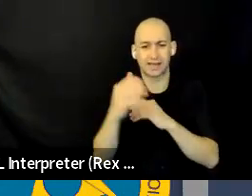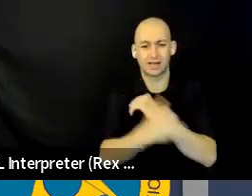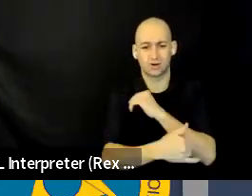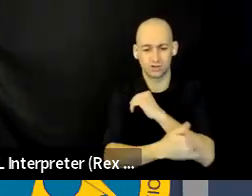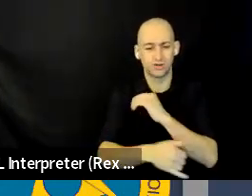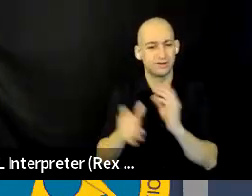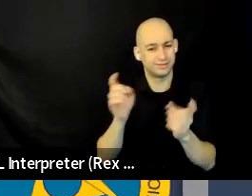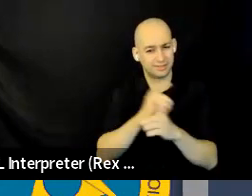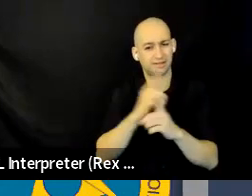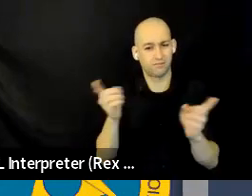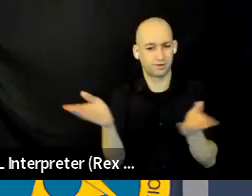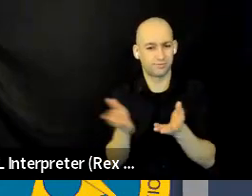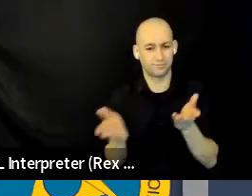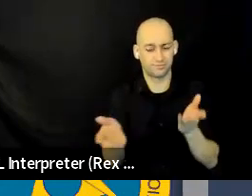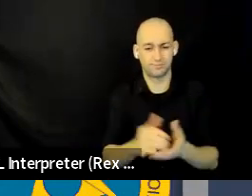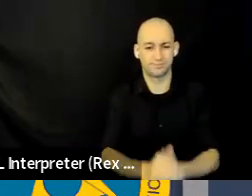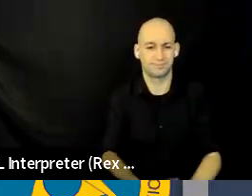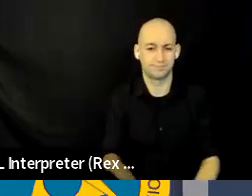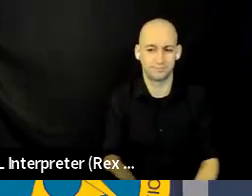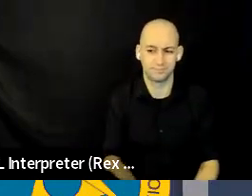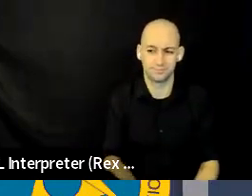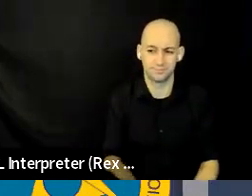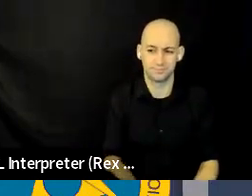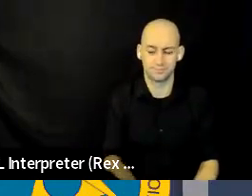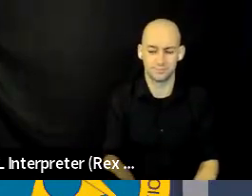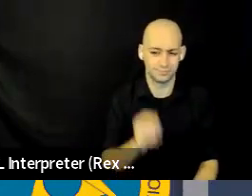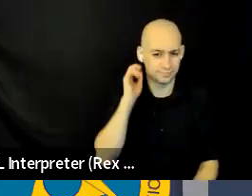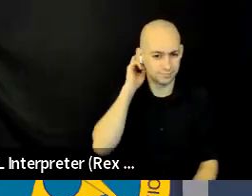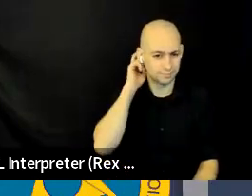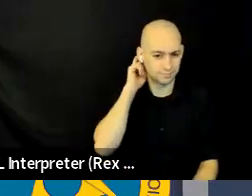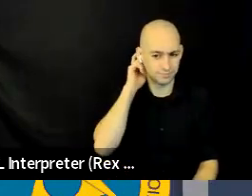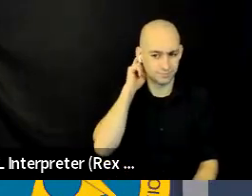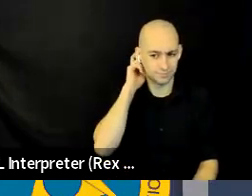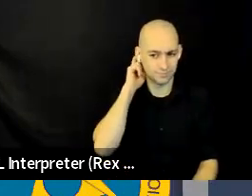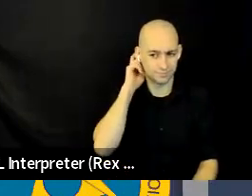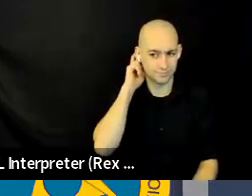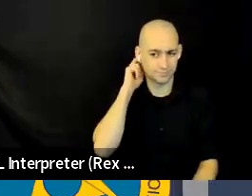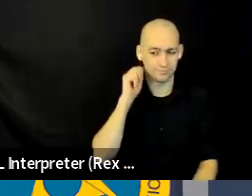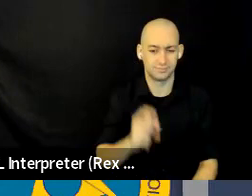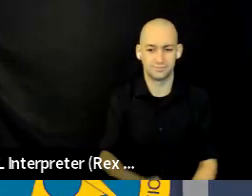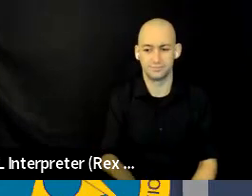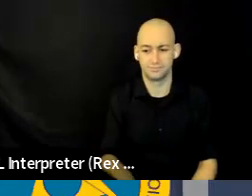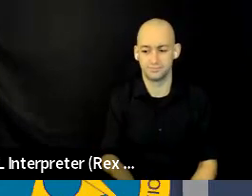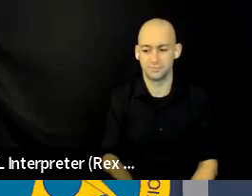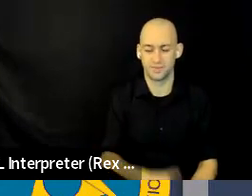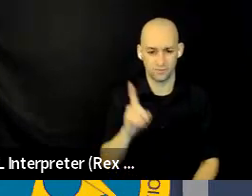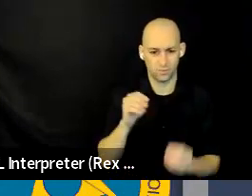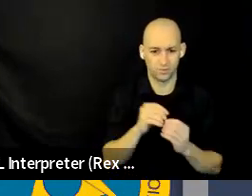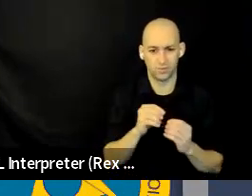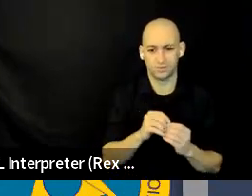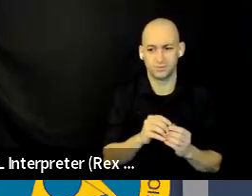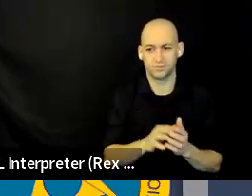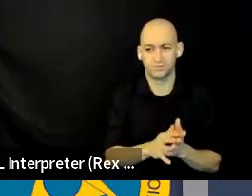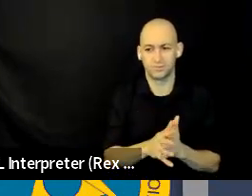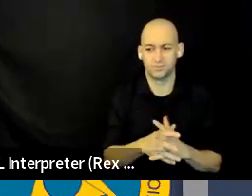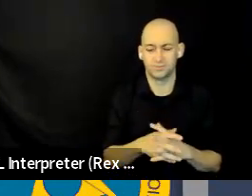And that concludes all. Oh, geez. Oh, Thank you. Pardon? We do have one. One more. There it is. Wrong